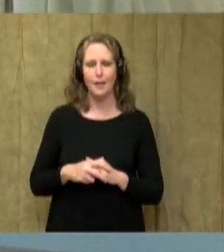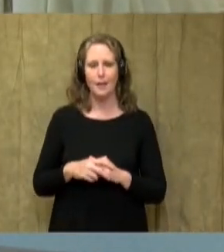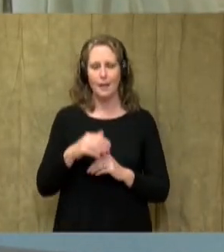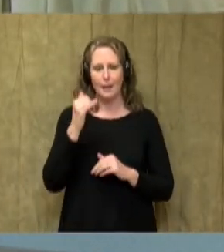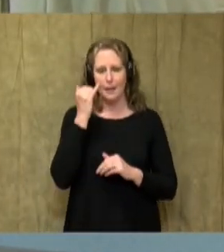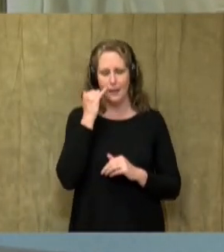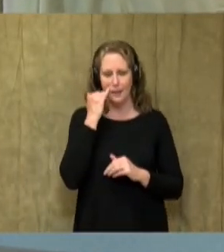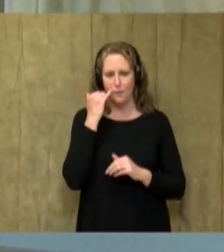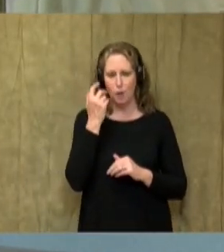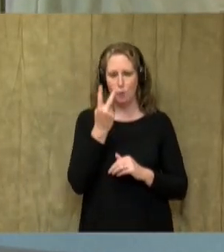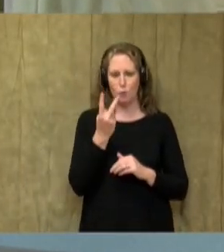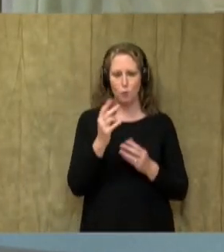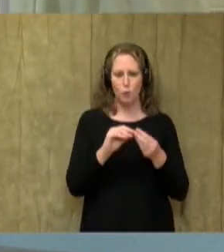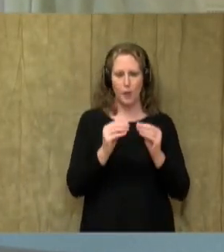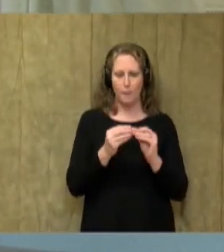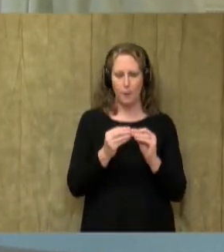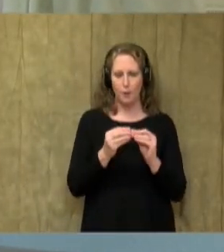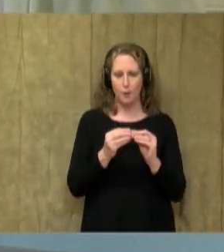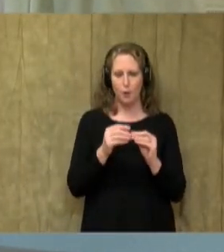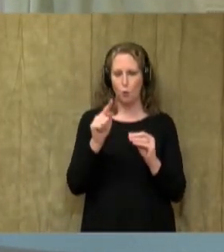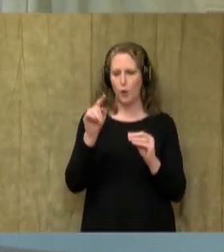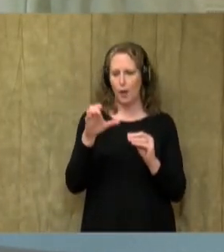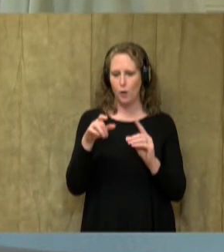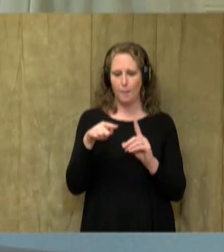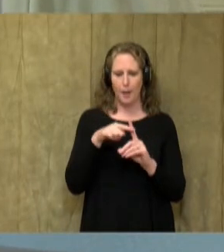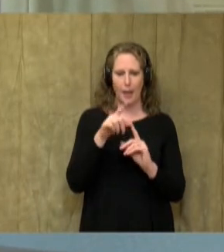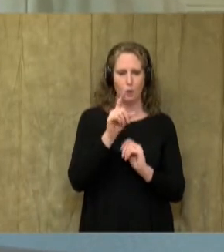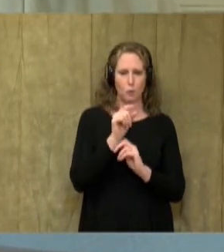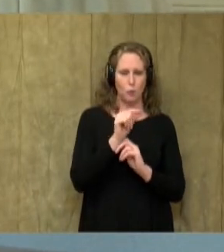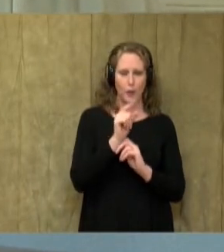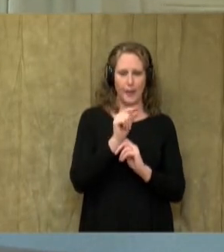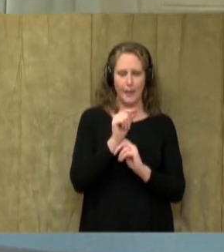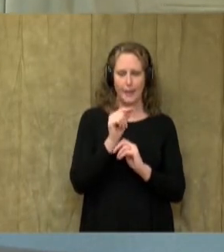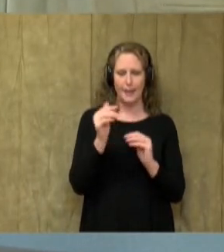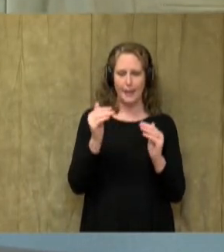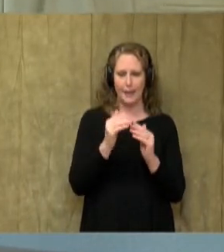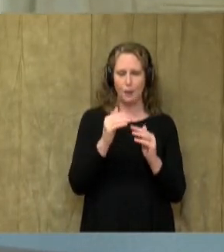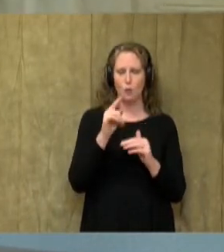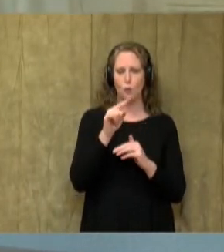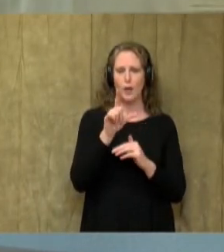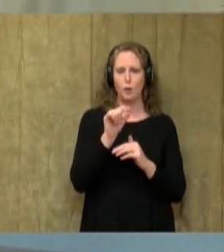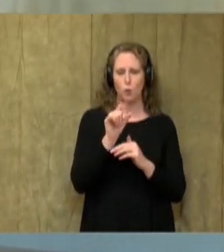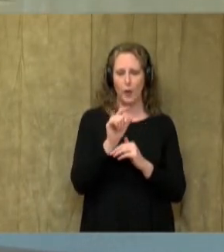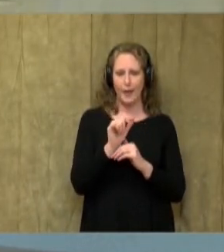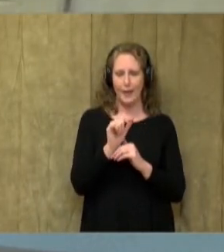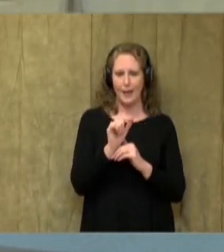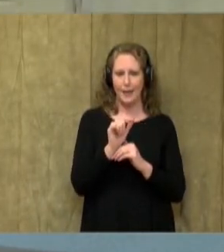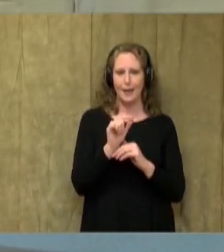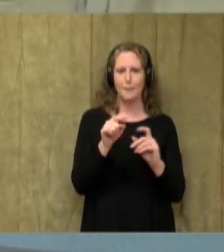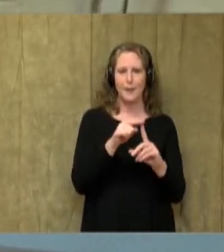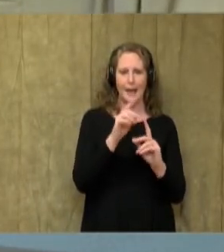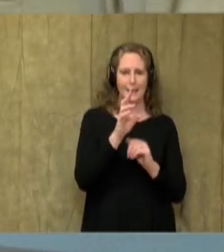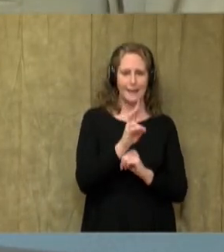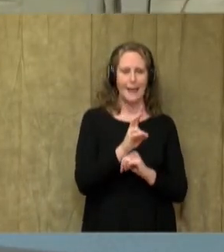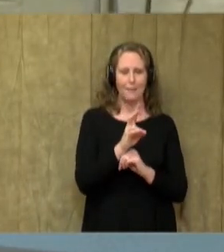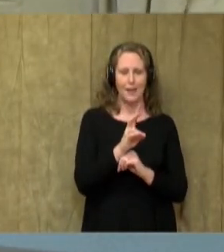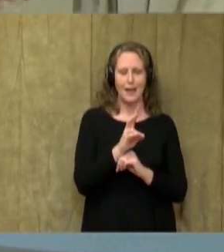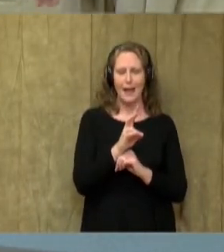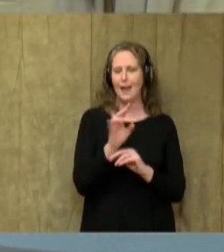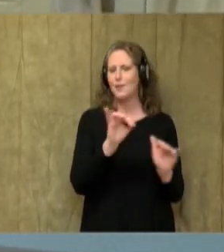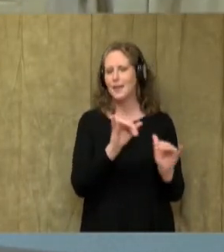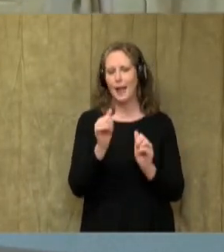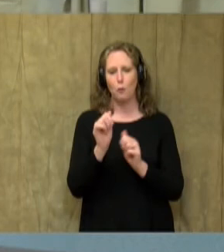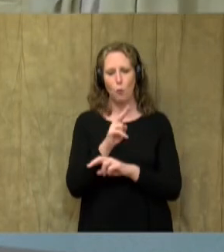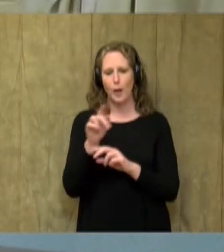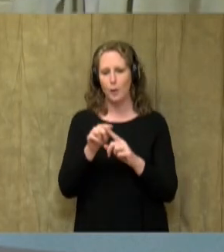put those two numbers together, we end up with 200 plus 120 plus 7, which is what happened when we had our base 10 blocks up